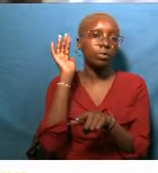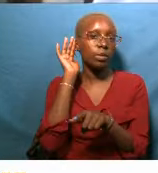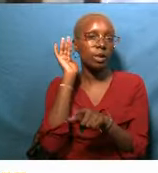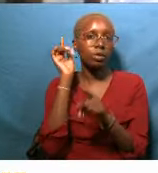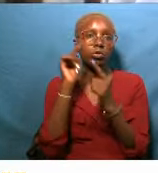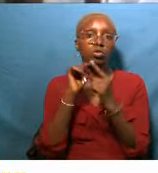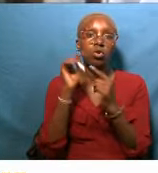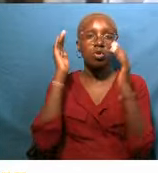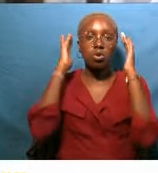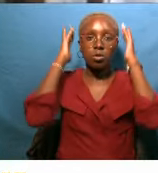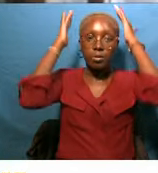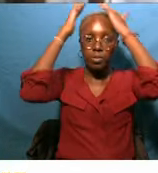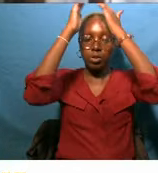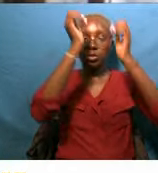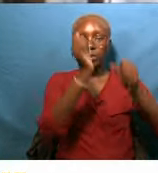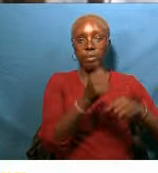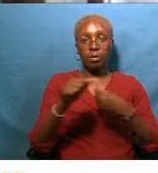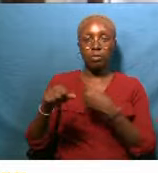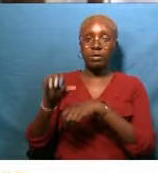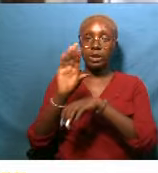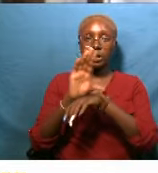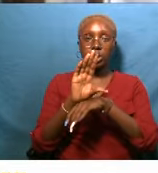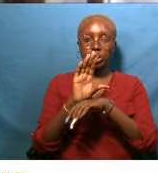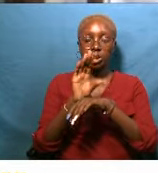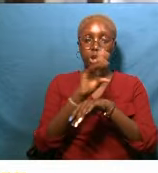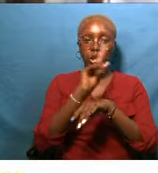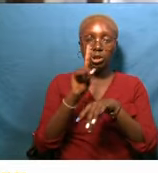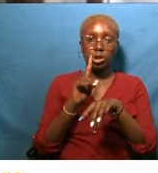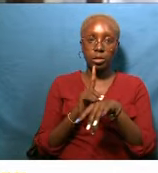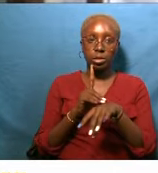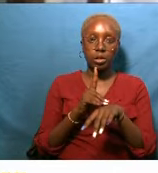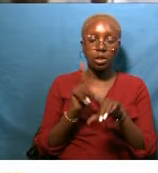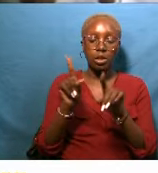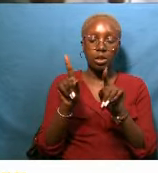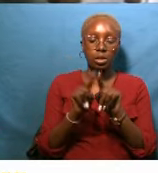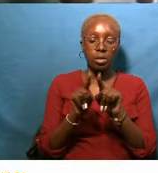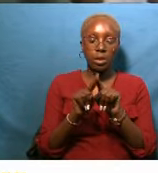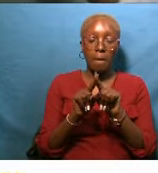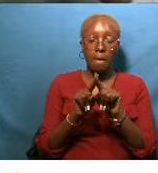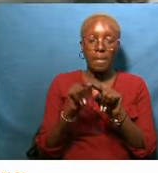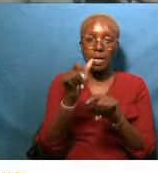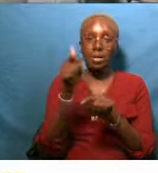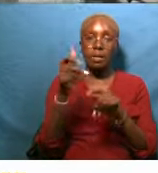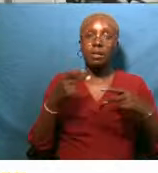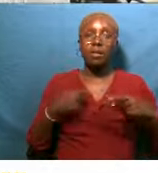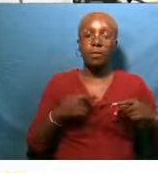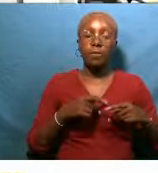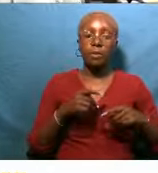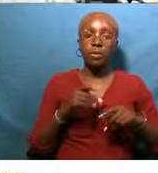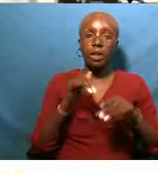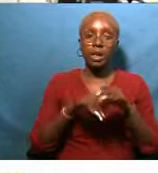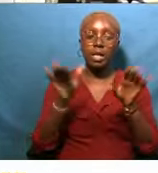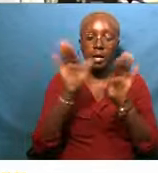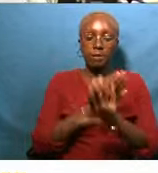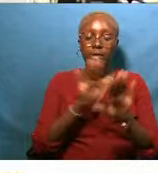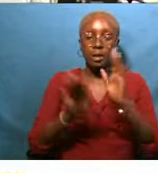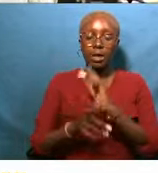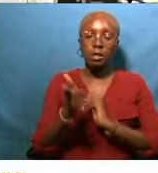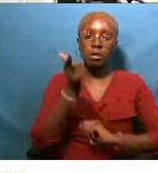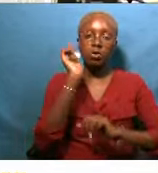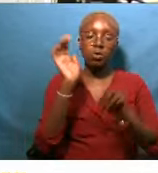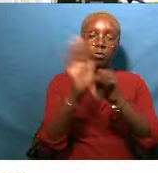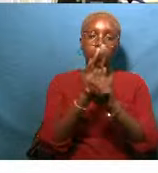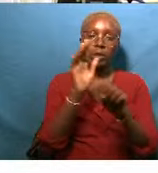Bishop of All Saints Cathedral Diocese and his successors in all things lawful and